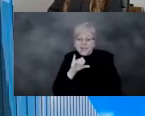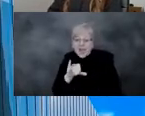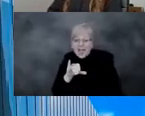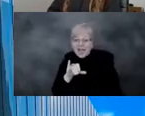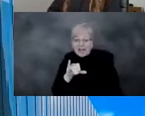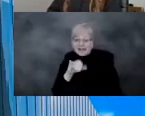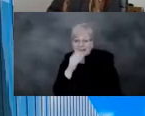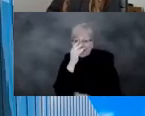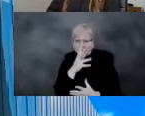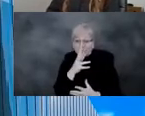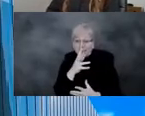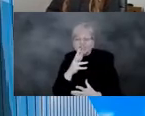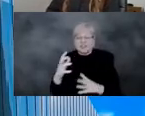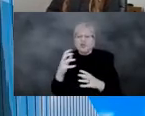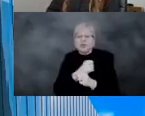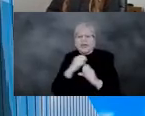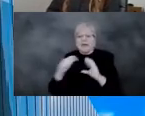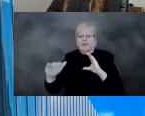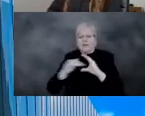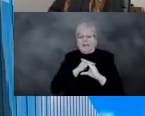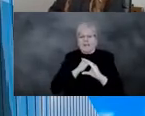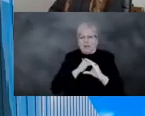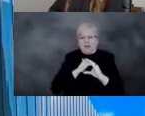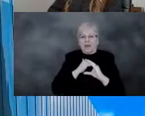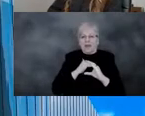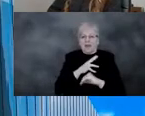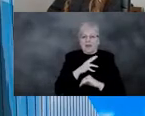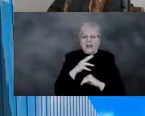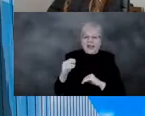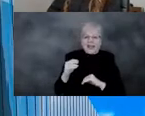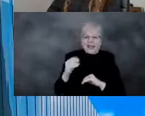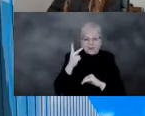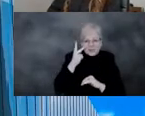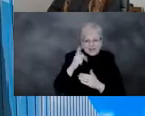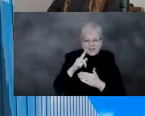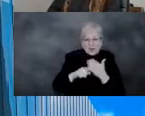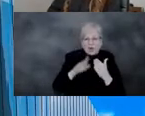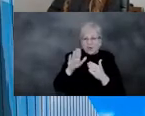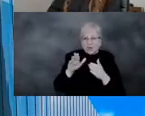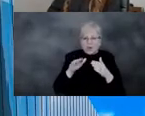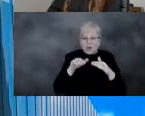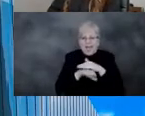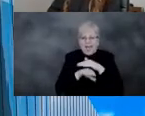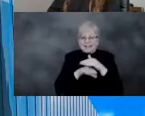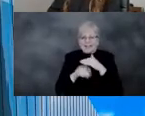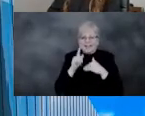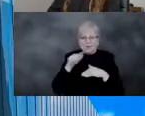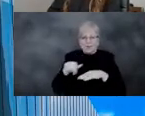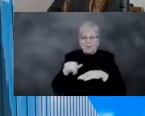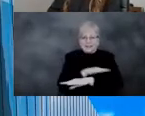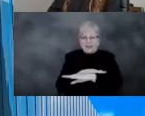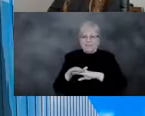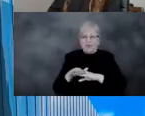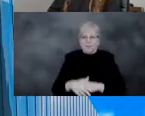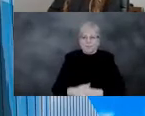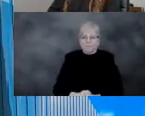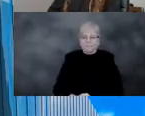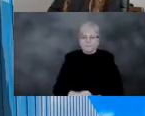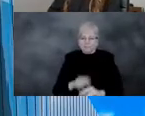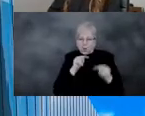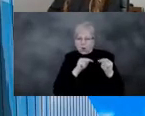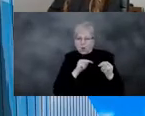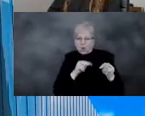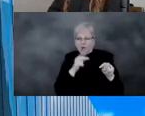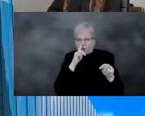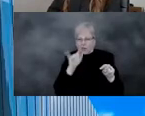and it will also let you know what date you are able to access the platform. So we'll be on the lookout for that in the next